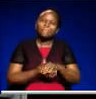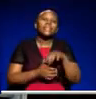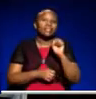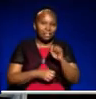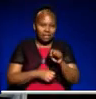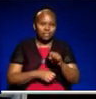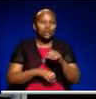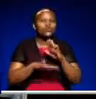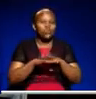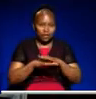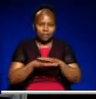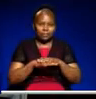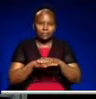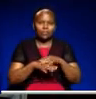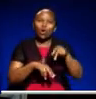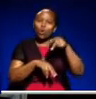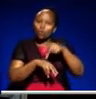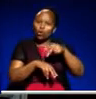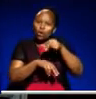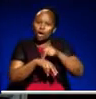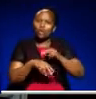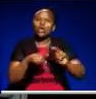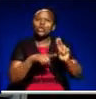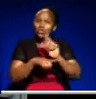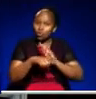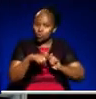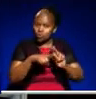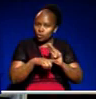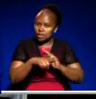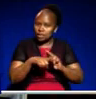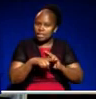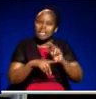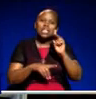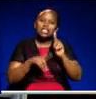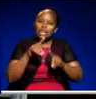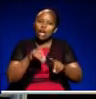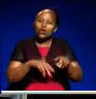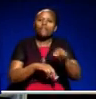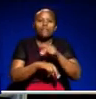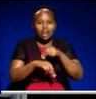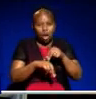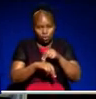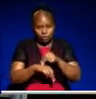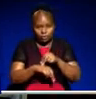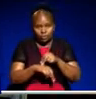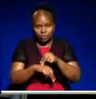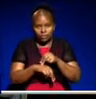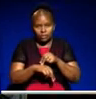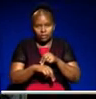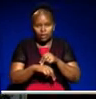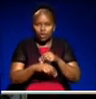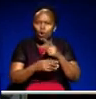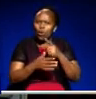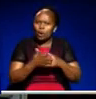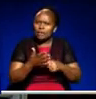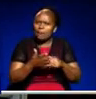Yes, very good. Pronouns are used instead of nouns. That is very good. What